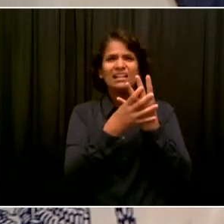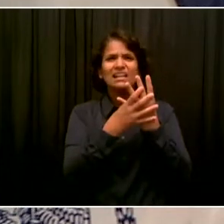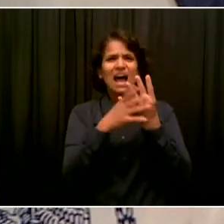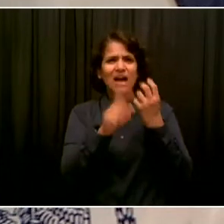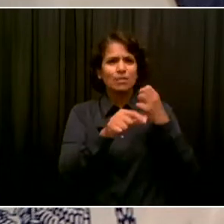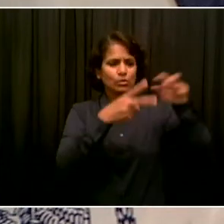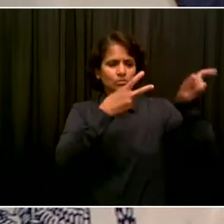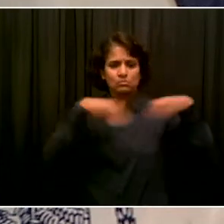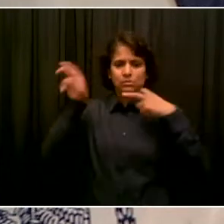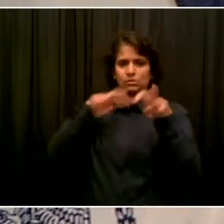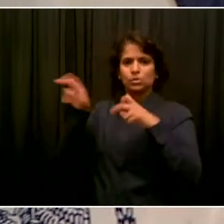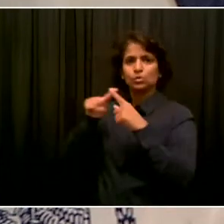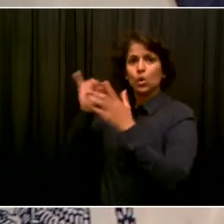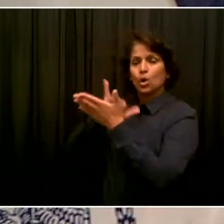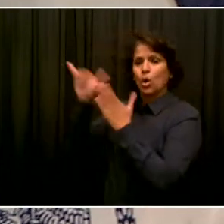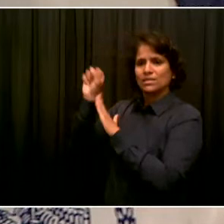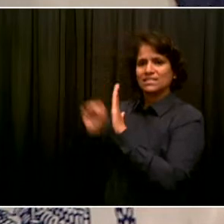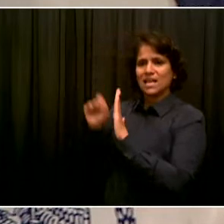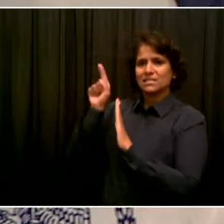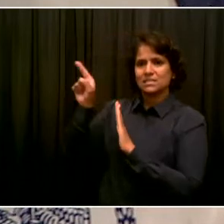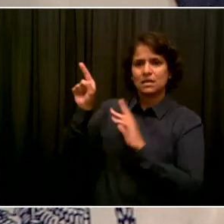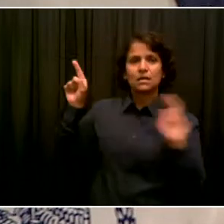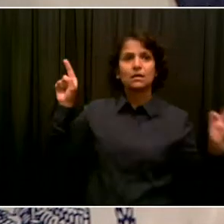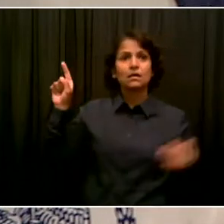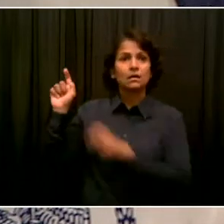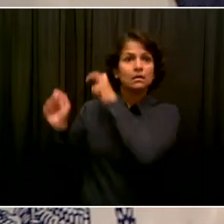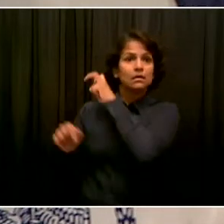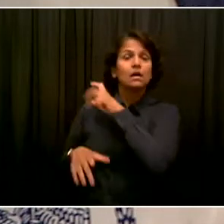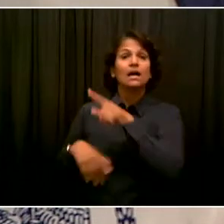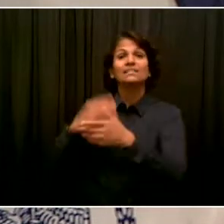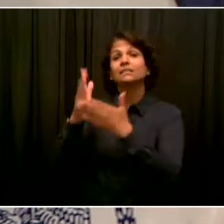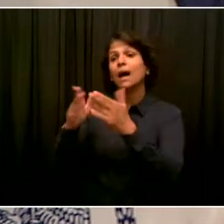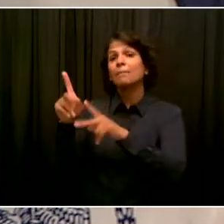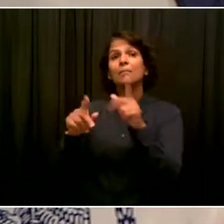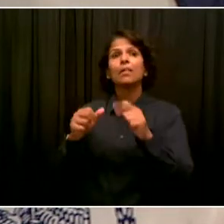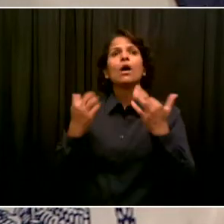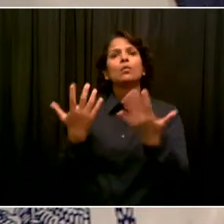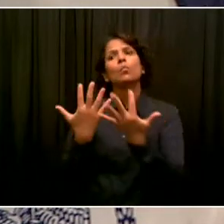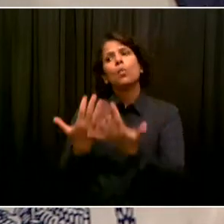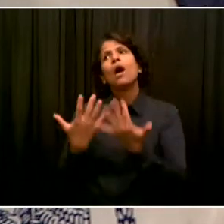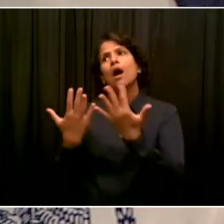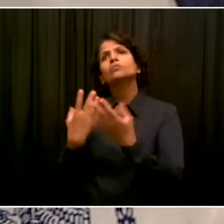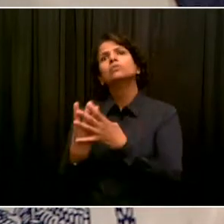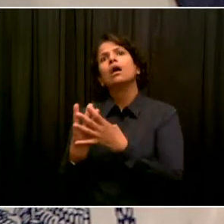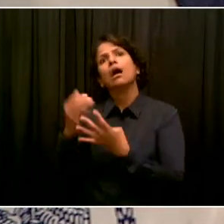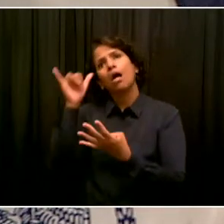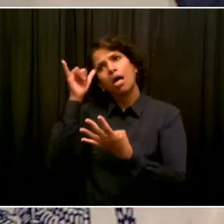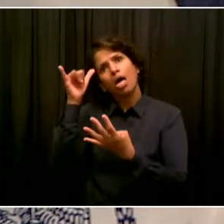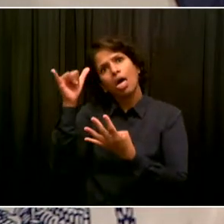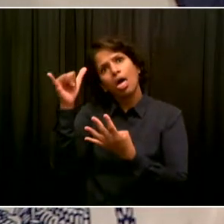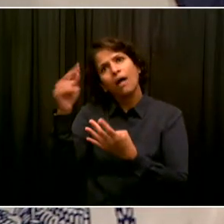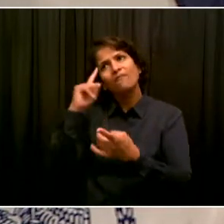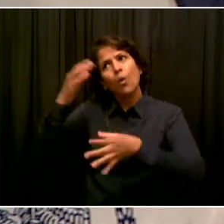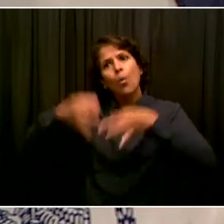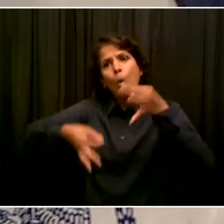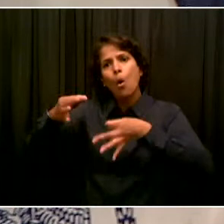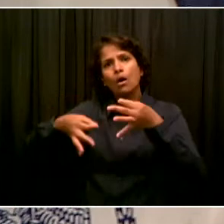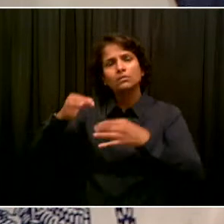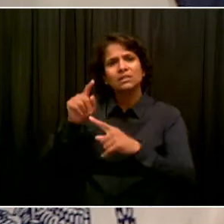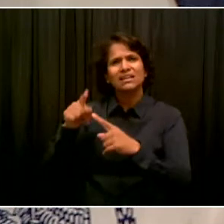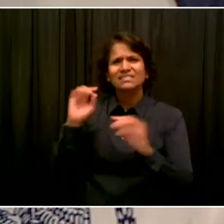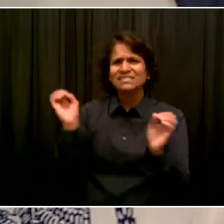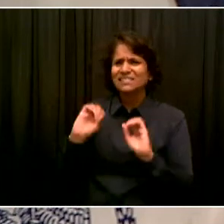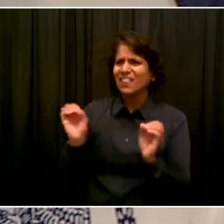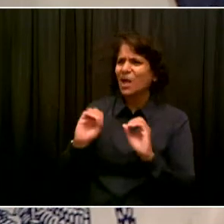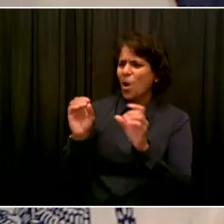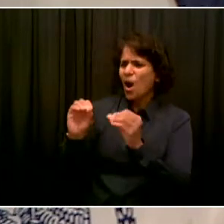there are folks who do not need to be incarcerated. And that's the point of less is more if it is a type of technical violation that